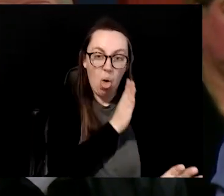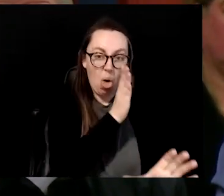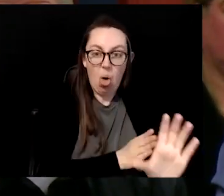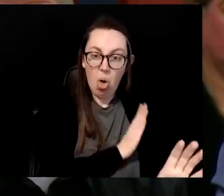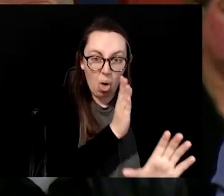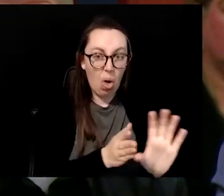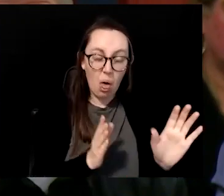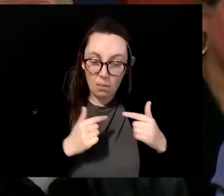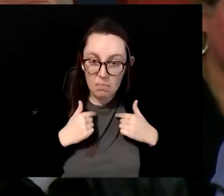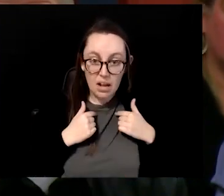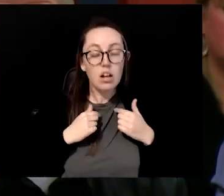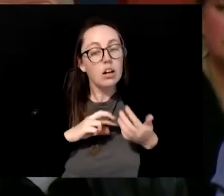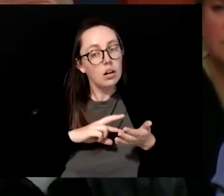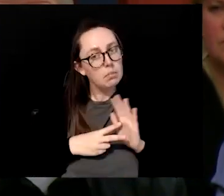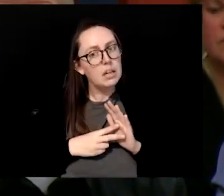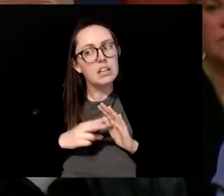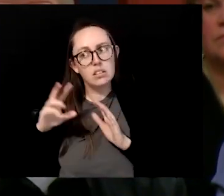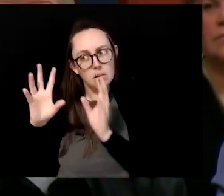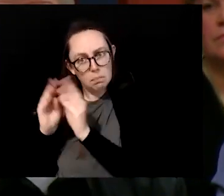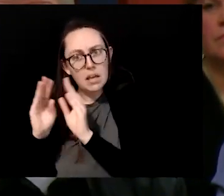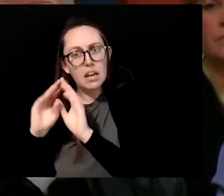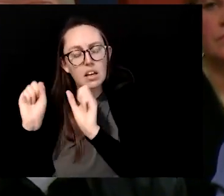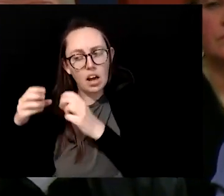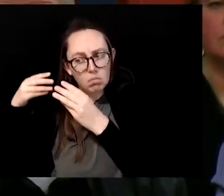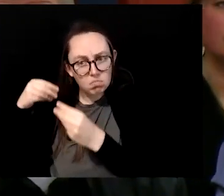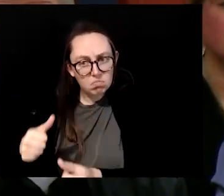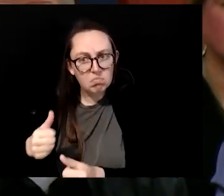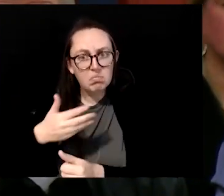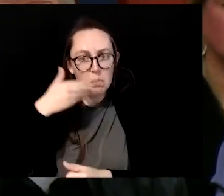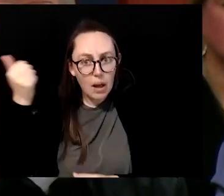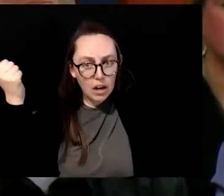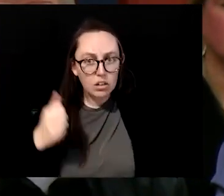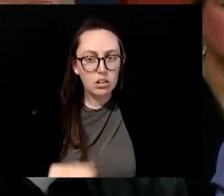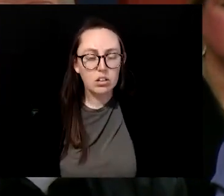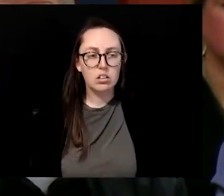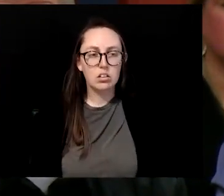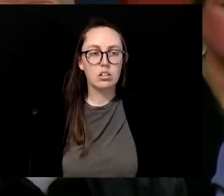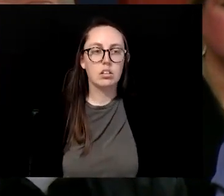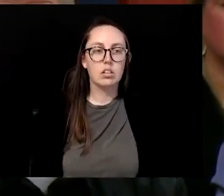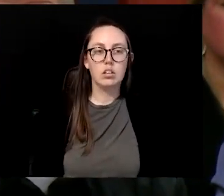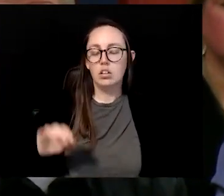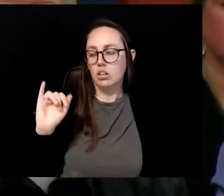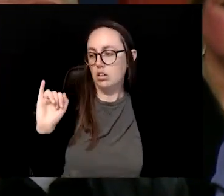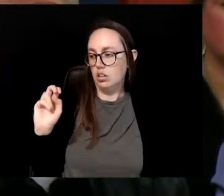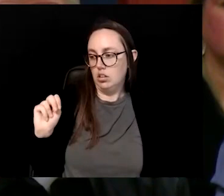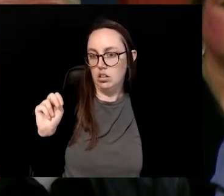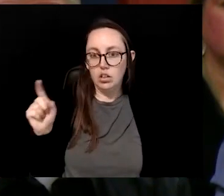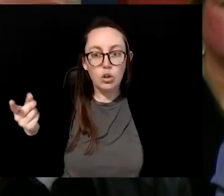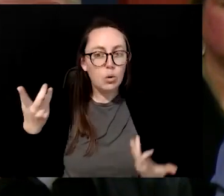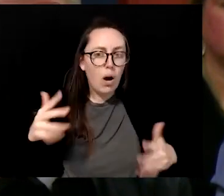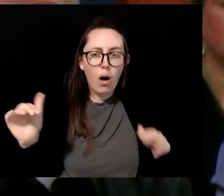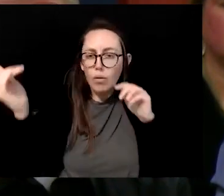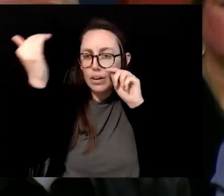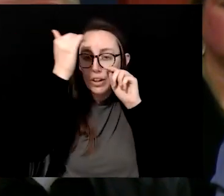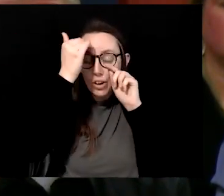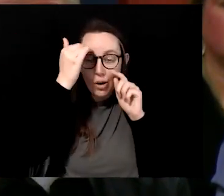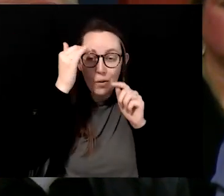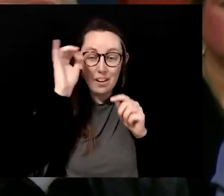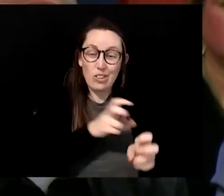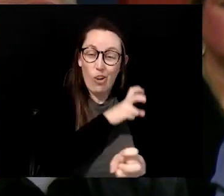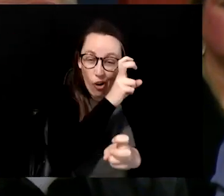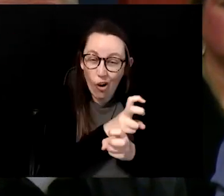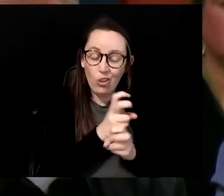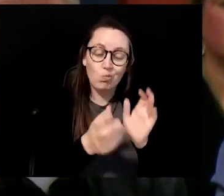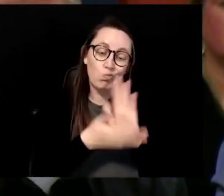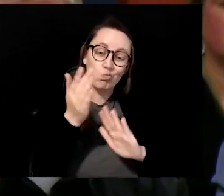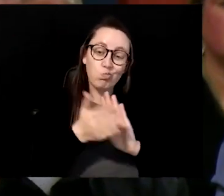people and Ian you know it's hard enough to conduct a good meeting a good Fair meeting without